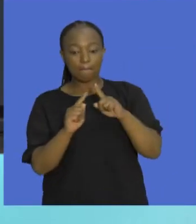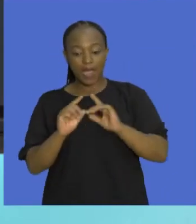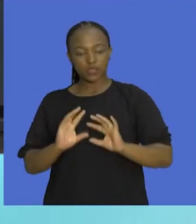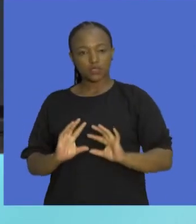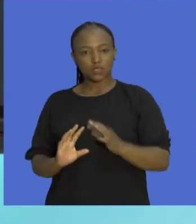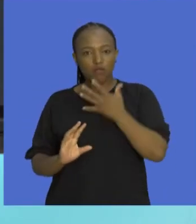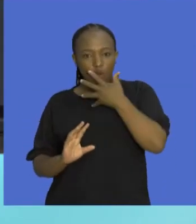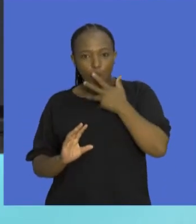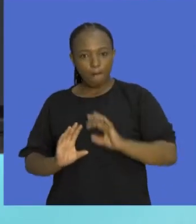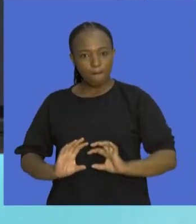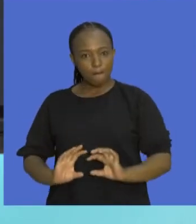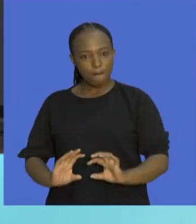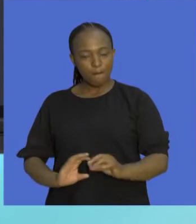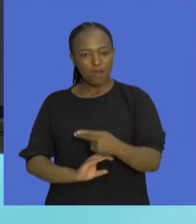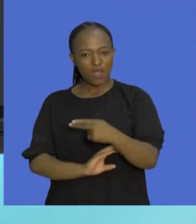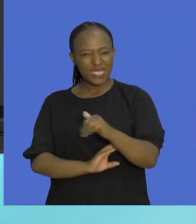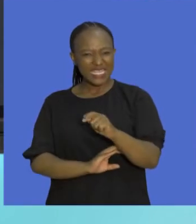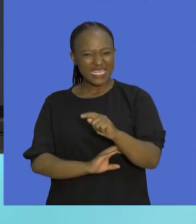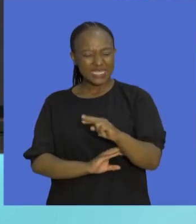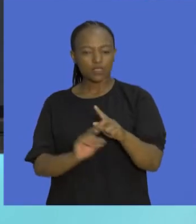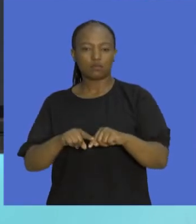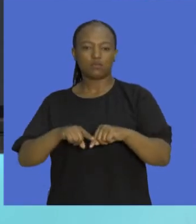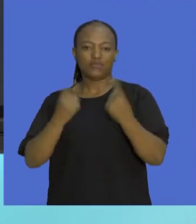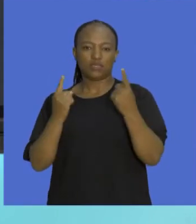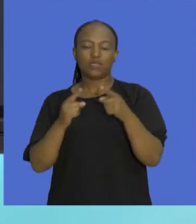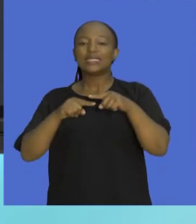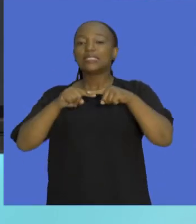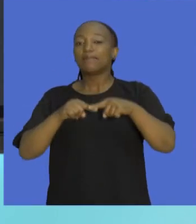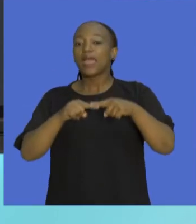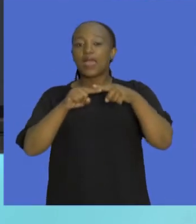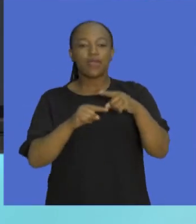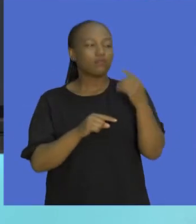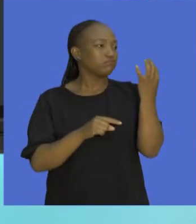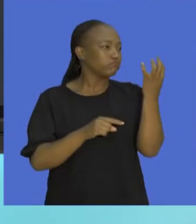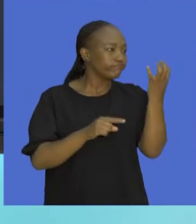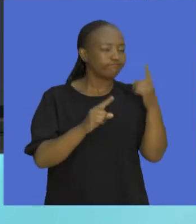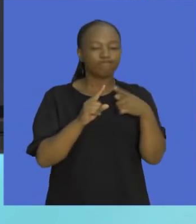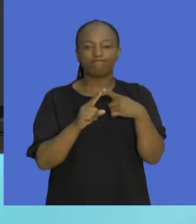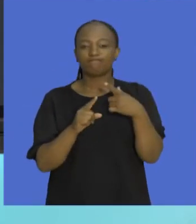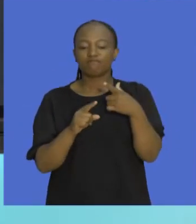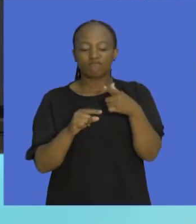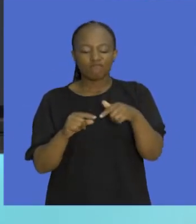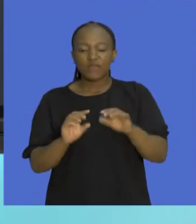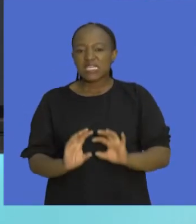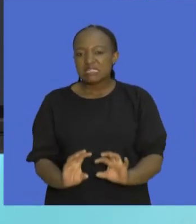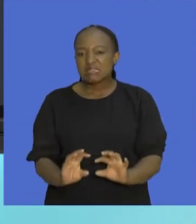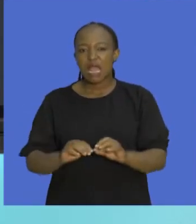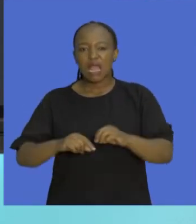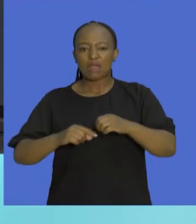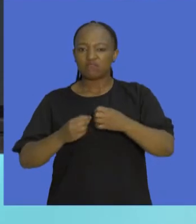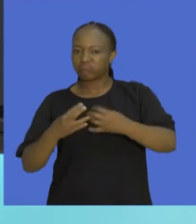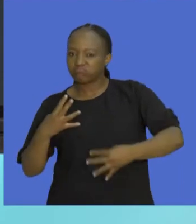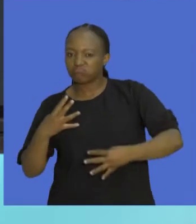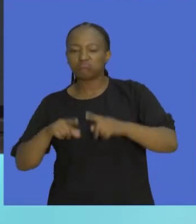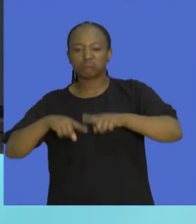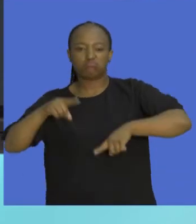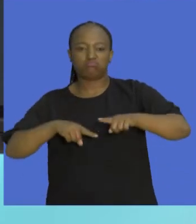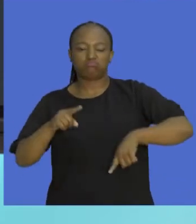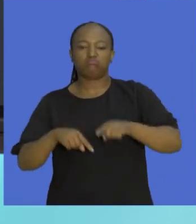that's what we mean when we say different electrical components or devices, appliances, they offer varying, you know, magnitudes